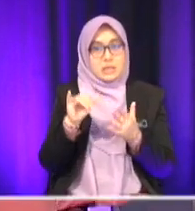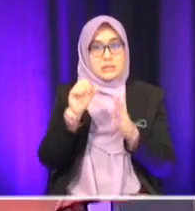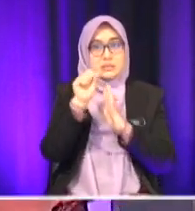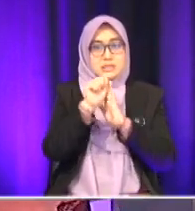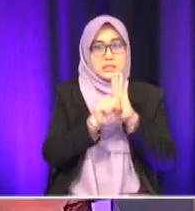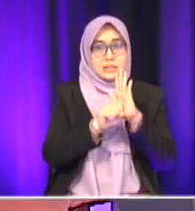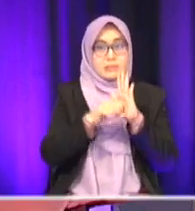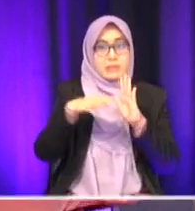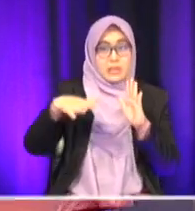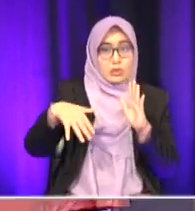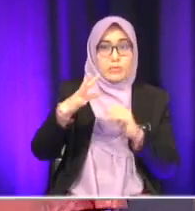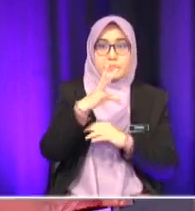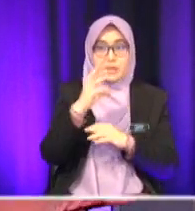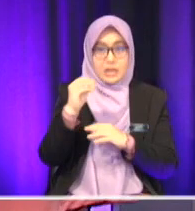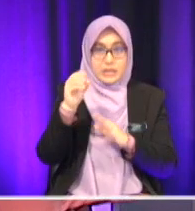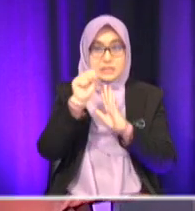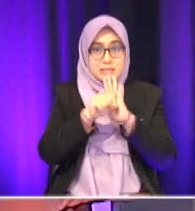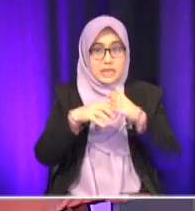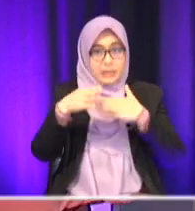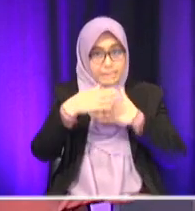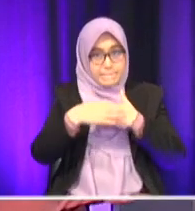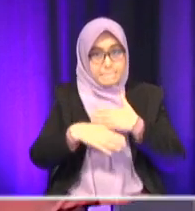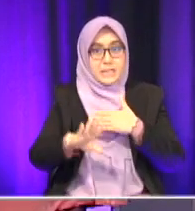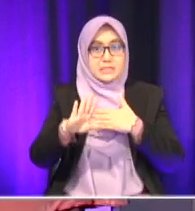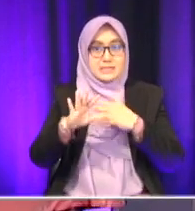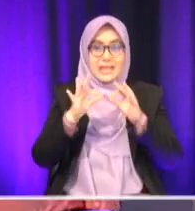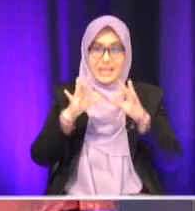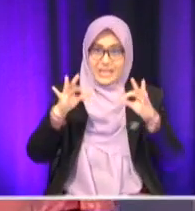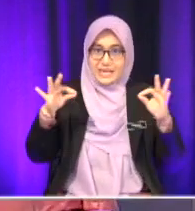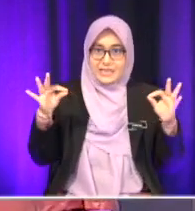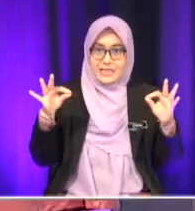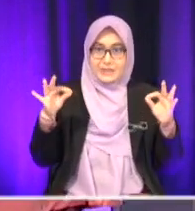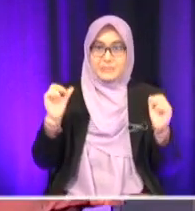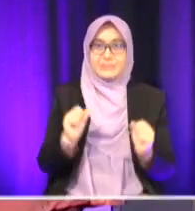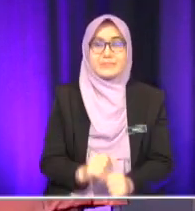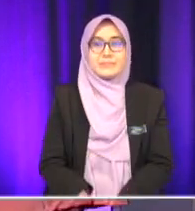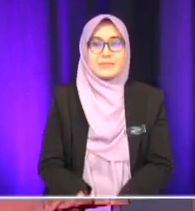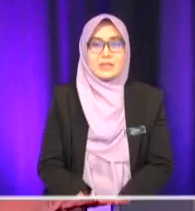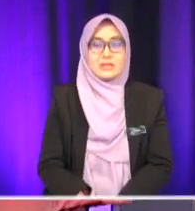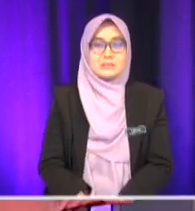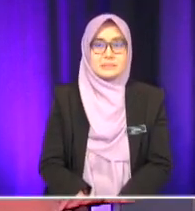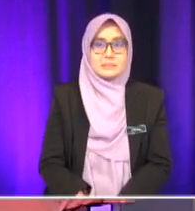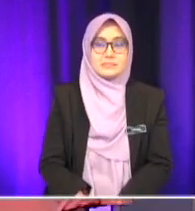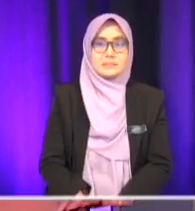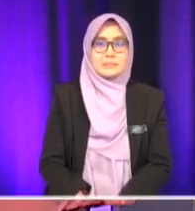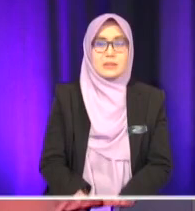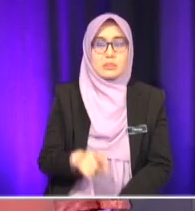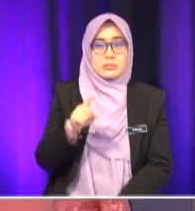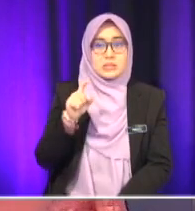there. Do not concentrate on individual sentences. You have to look at